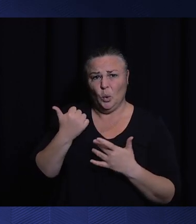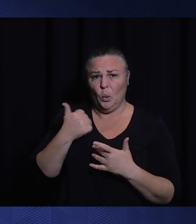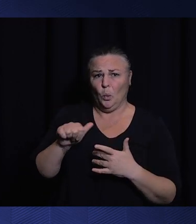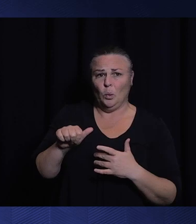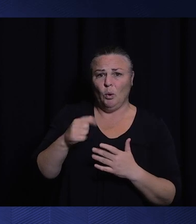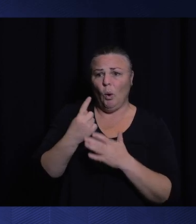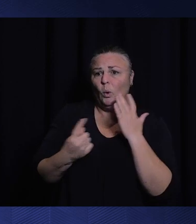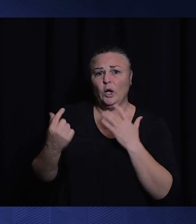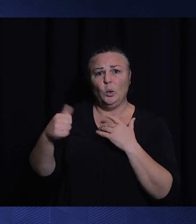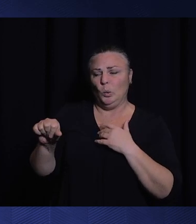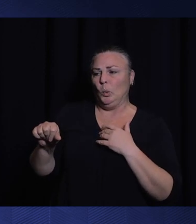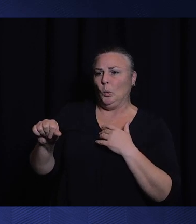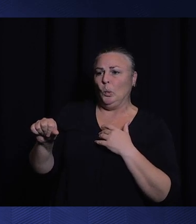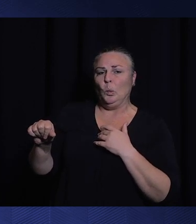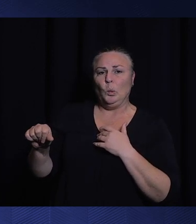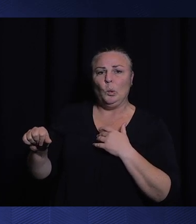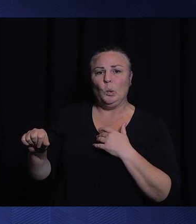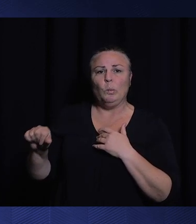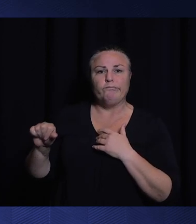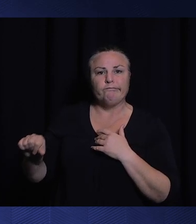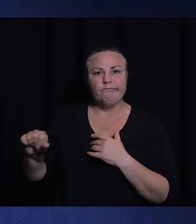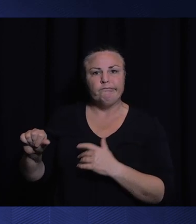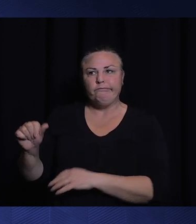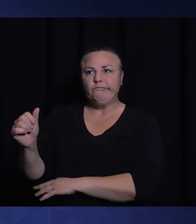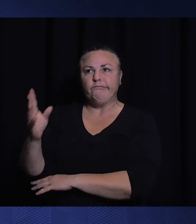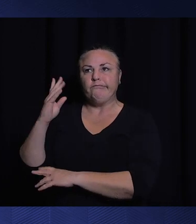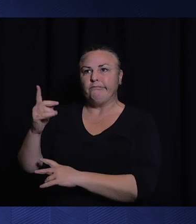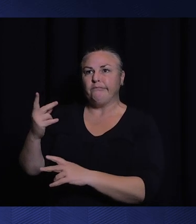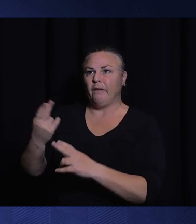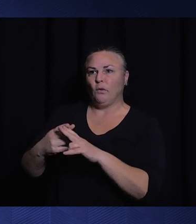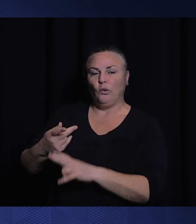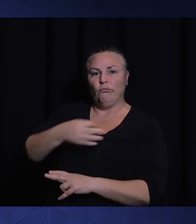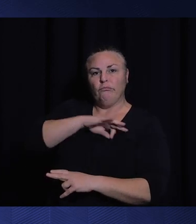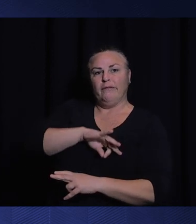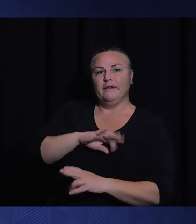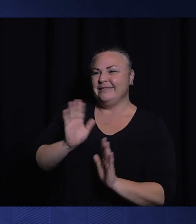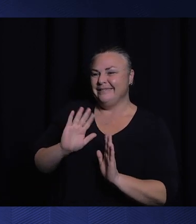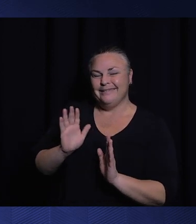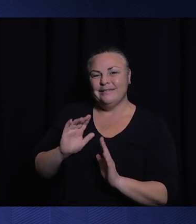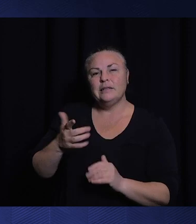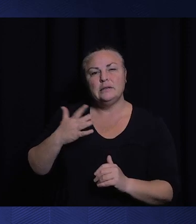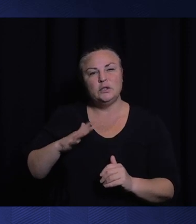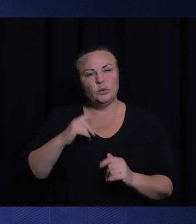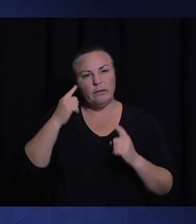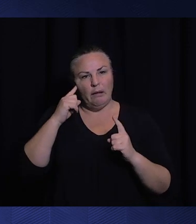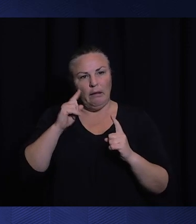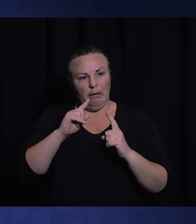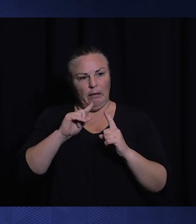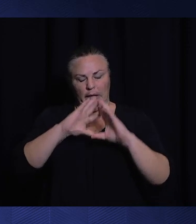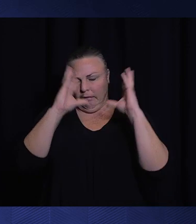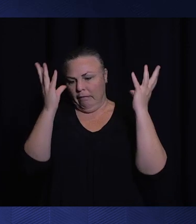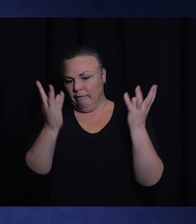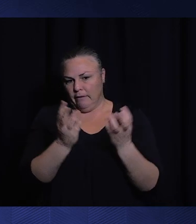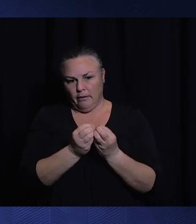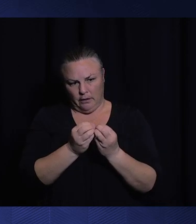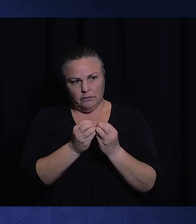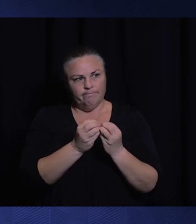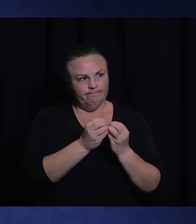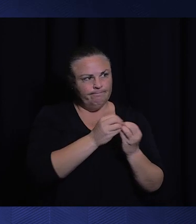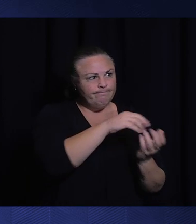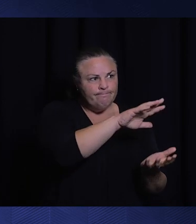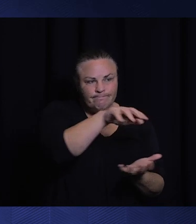offset or a biodiversity gain or loss. And I think it's got to be more holistic, and it's got to bring those partnerships together. So I